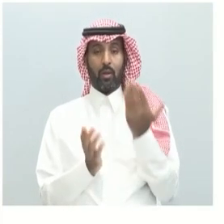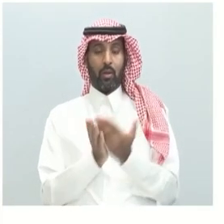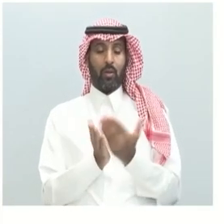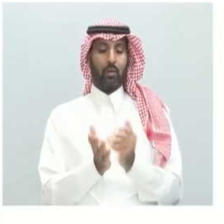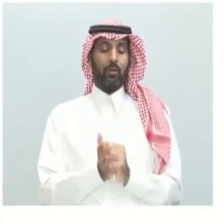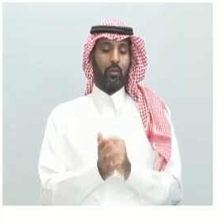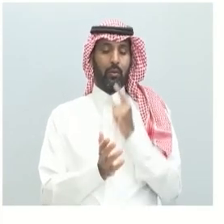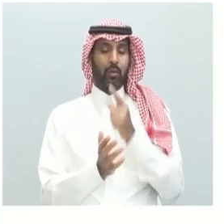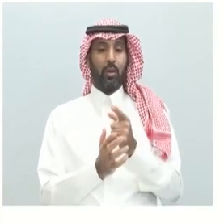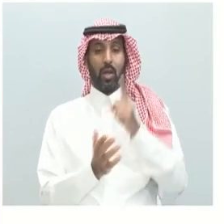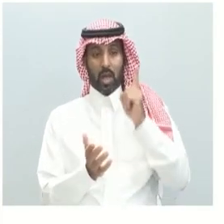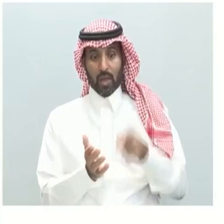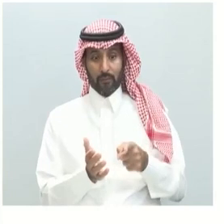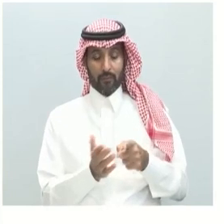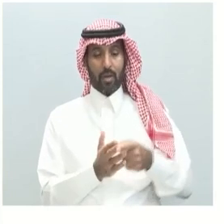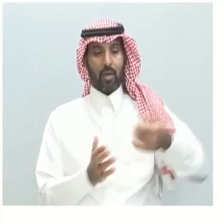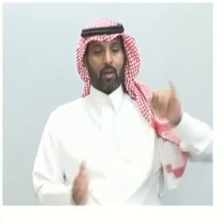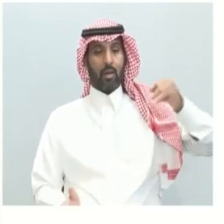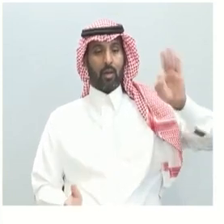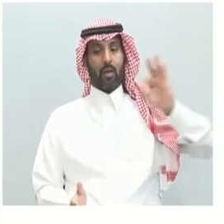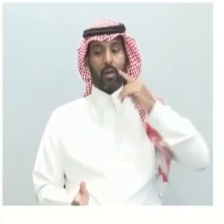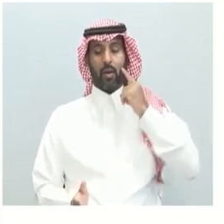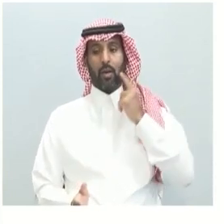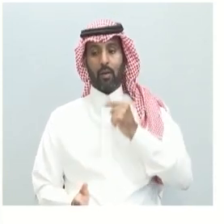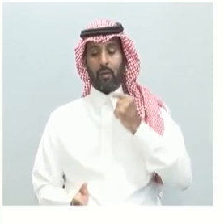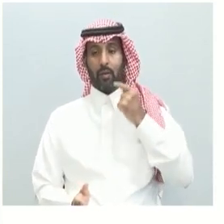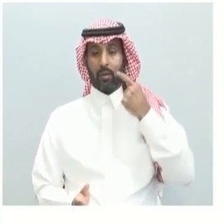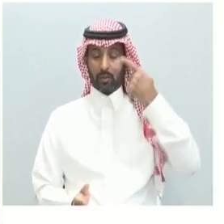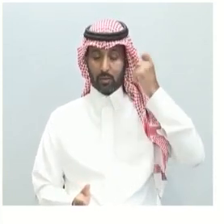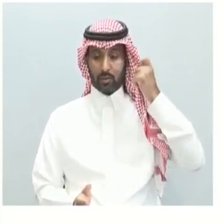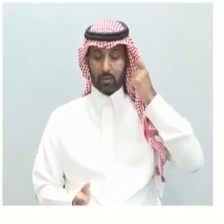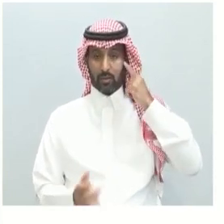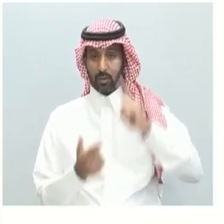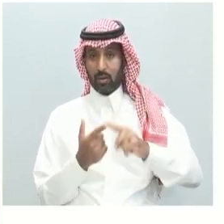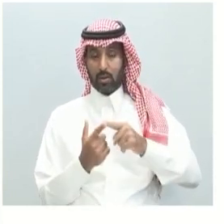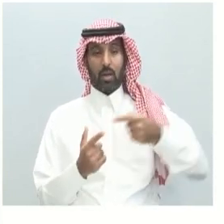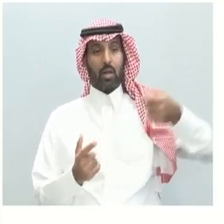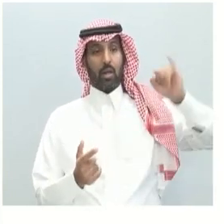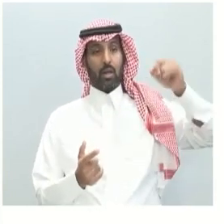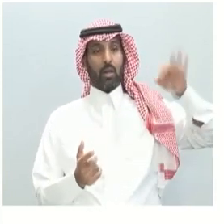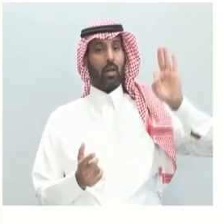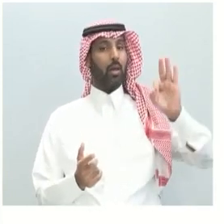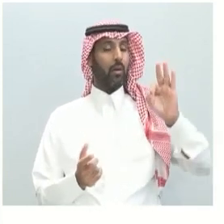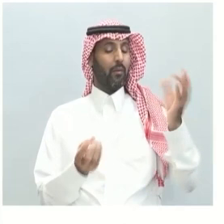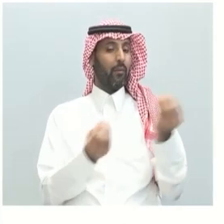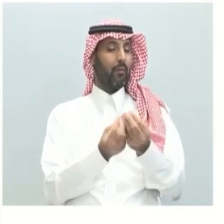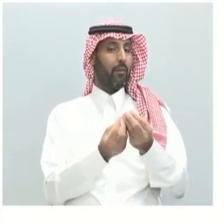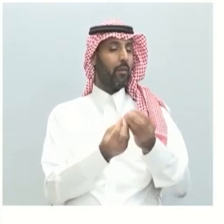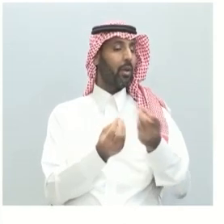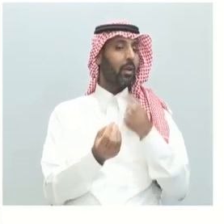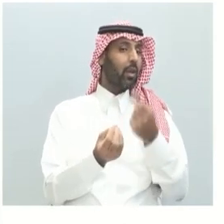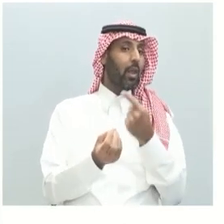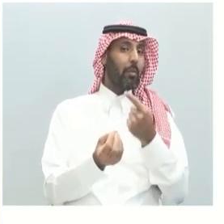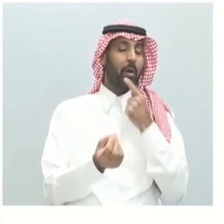here, conditional sentences with present and future forms. You can use conditional sentences with if to